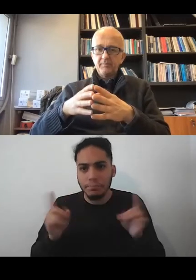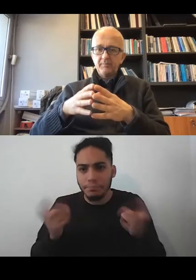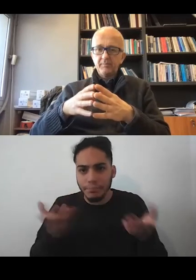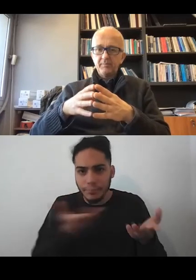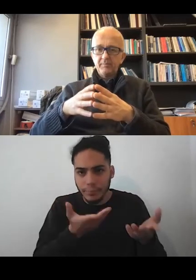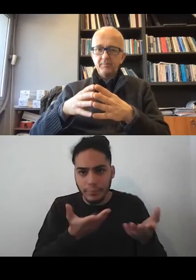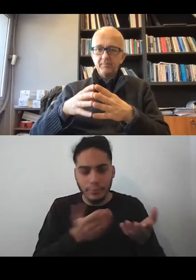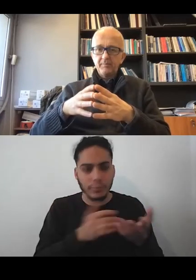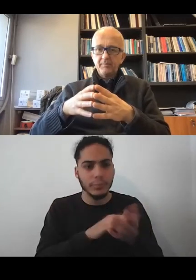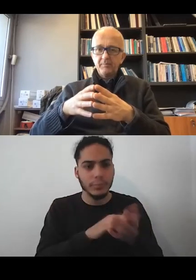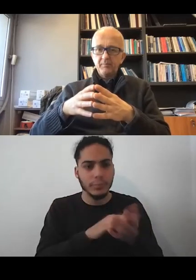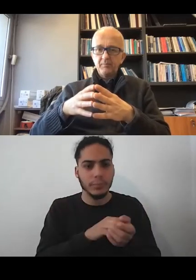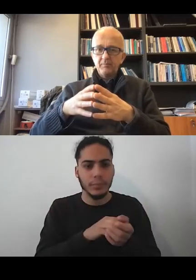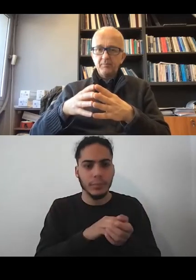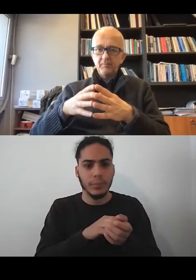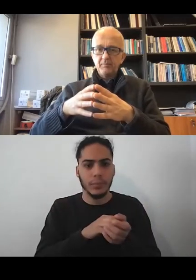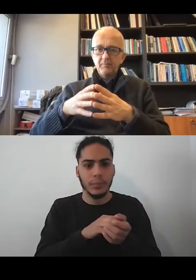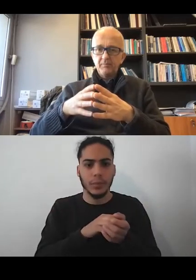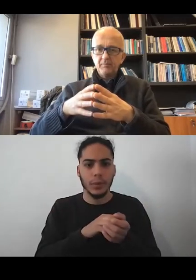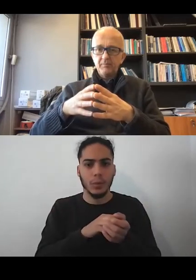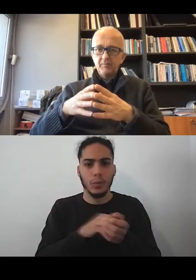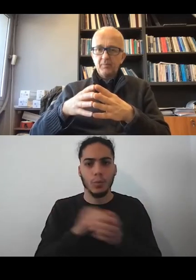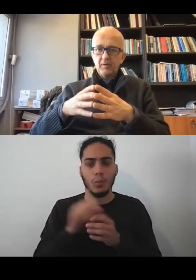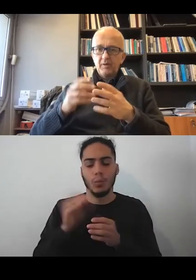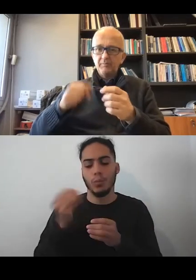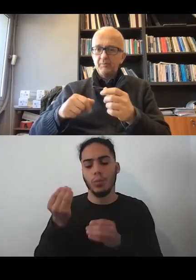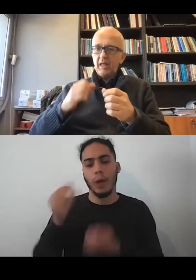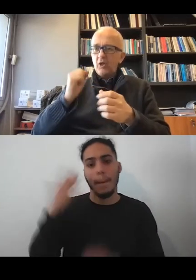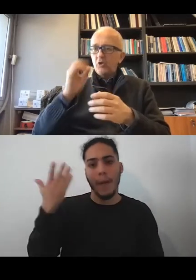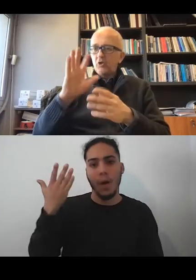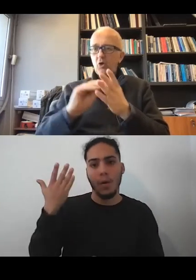to put the hand on its initial position.